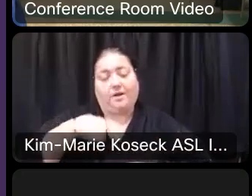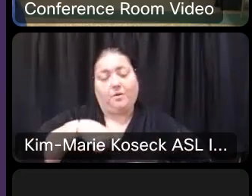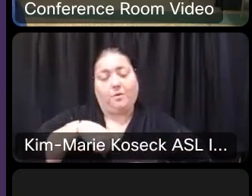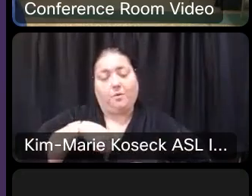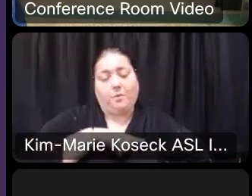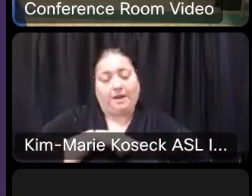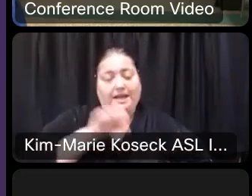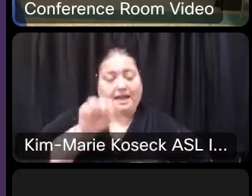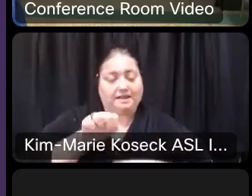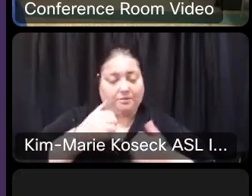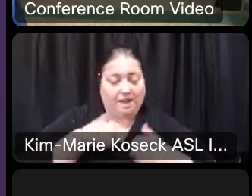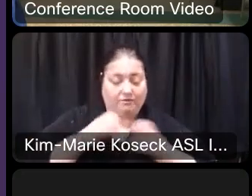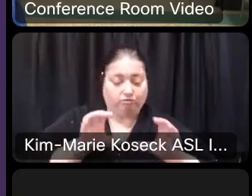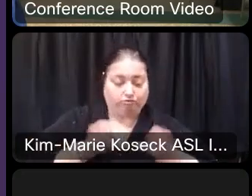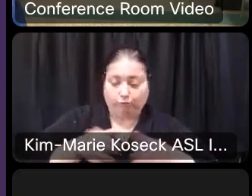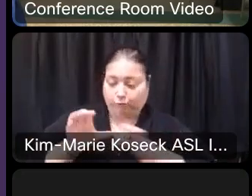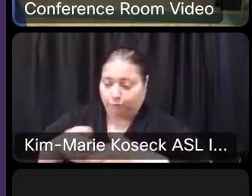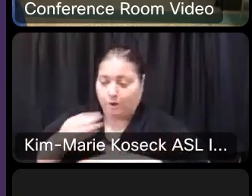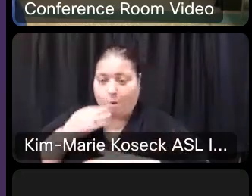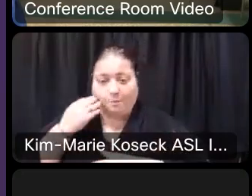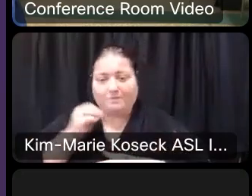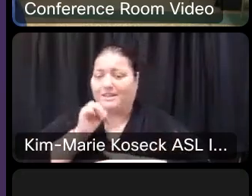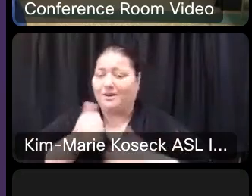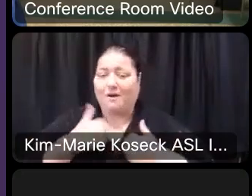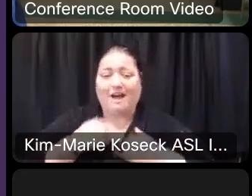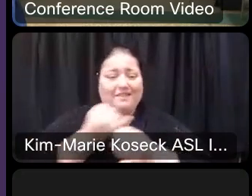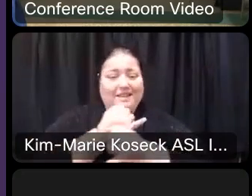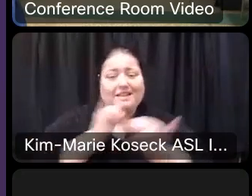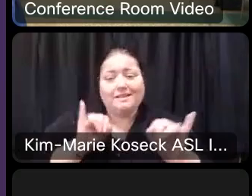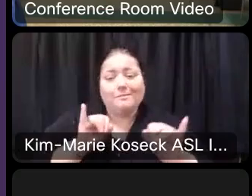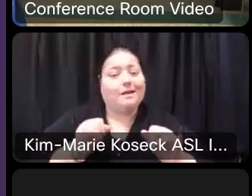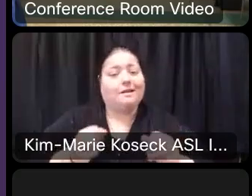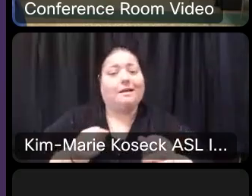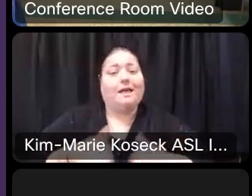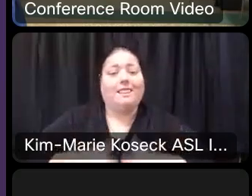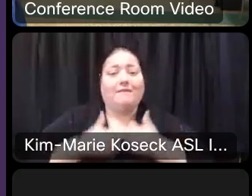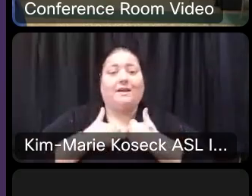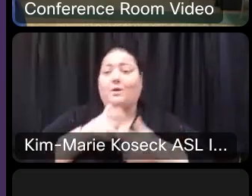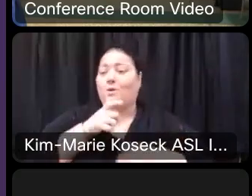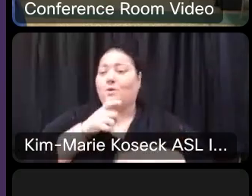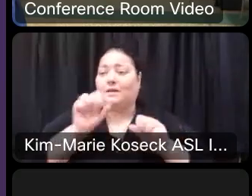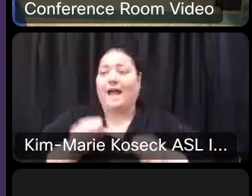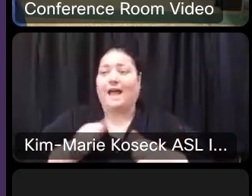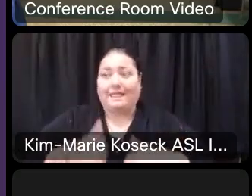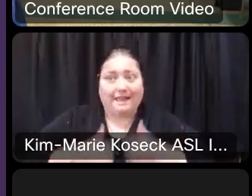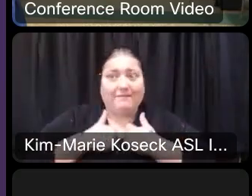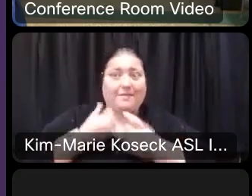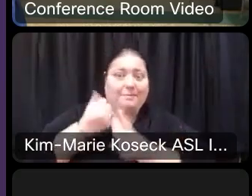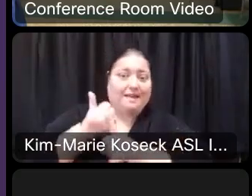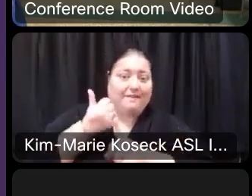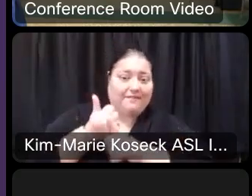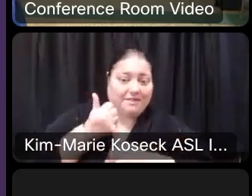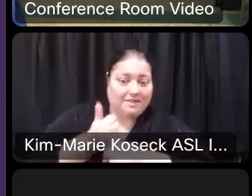yes, we have a lot of group homes, but we don't have a lot of independent living who can live on their own